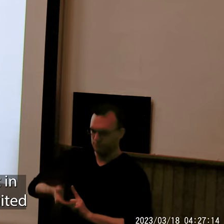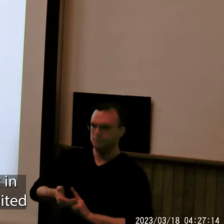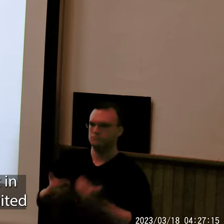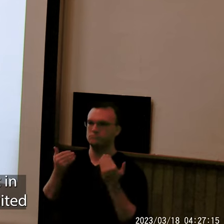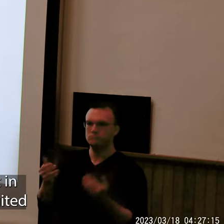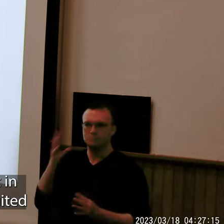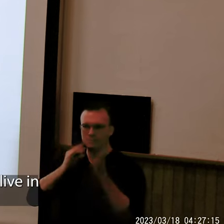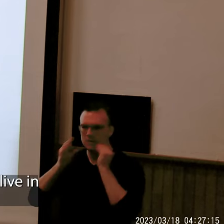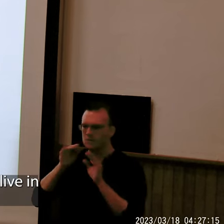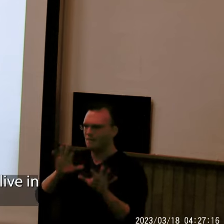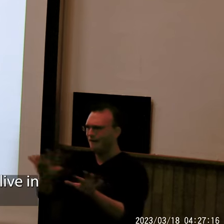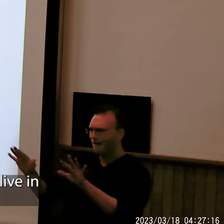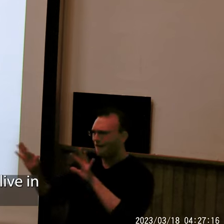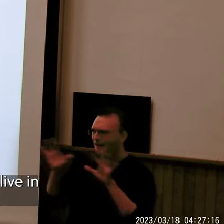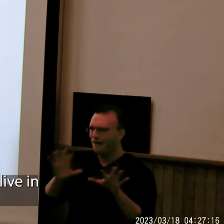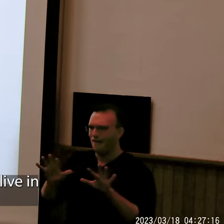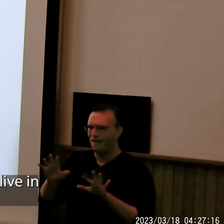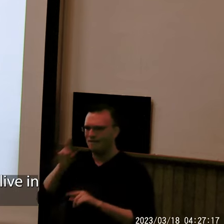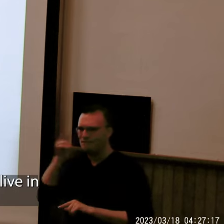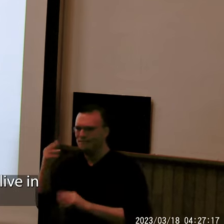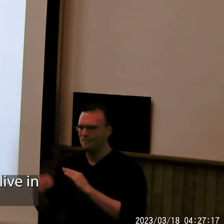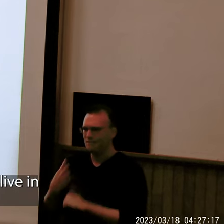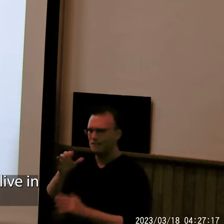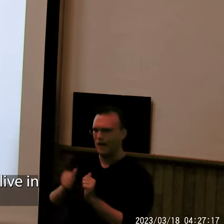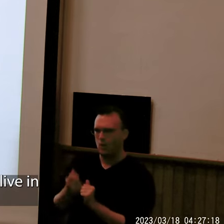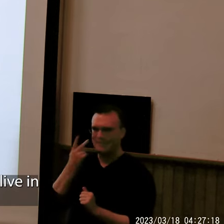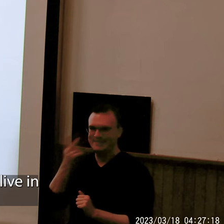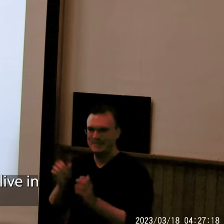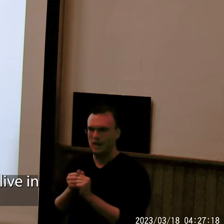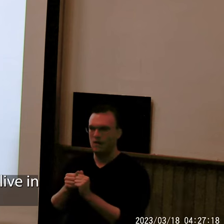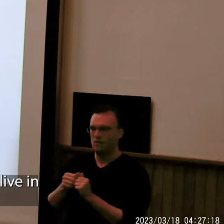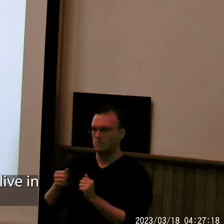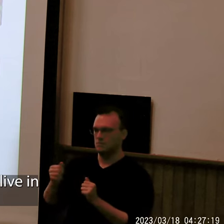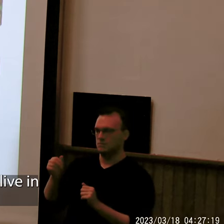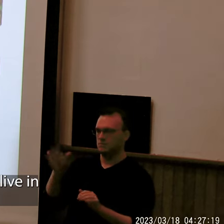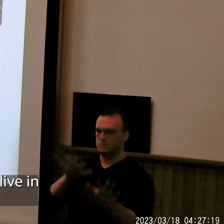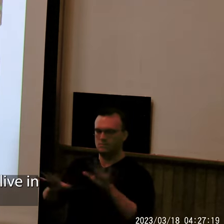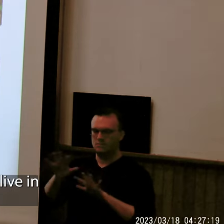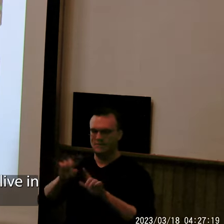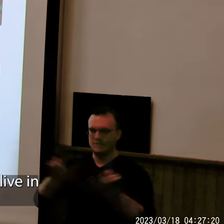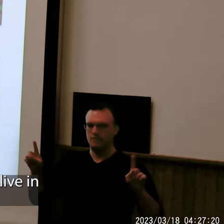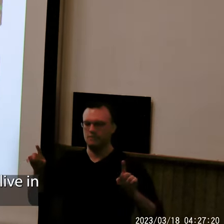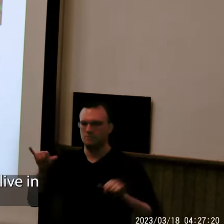and are uniquely suited to helping us see how the world we live in could be otherwise.